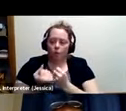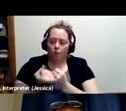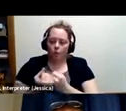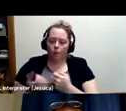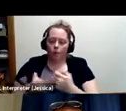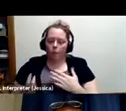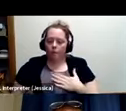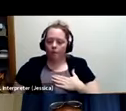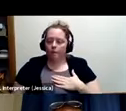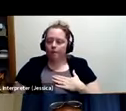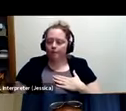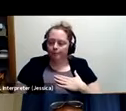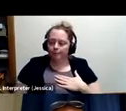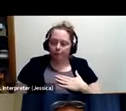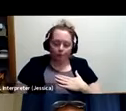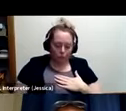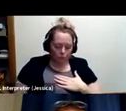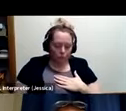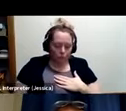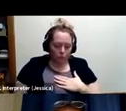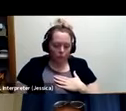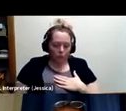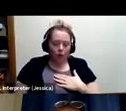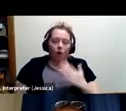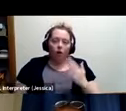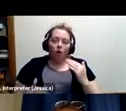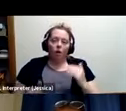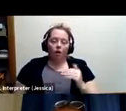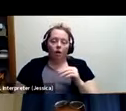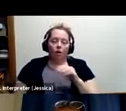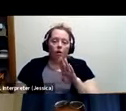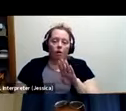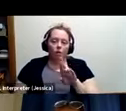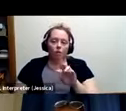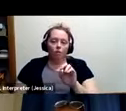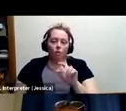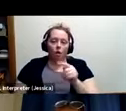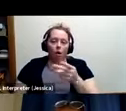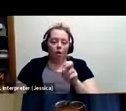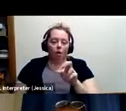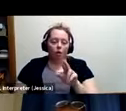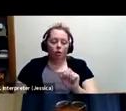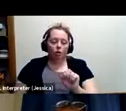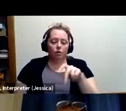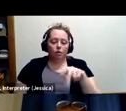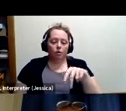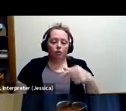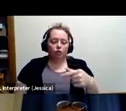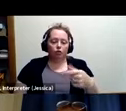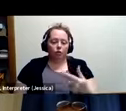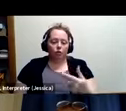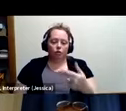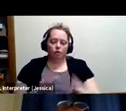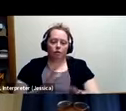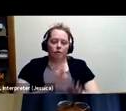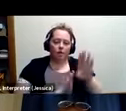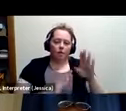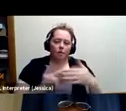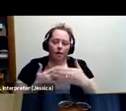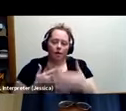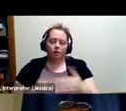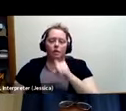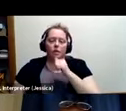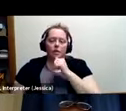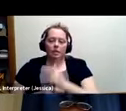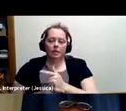Brothers PGH, a new initiative, a new program that came out of Sisters PGH. This group is being